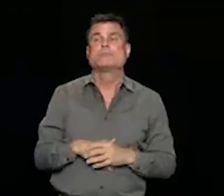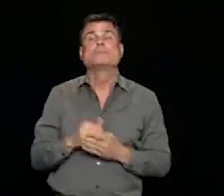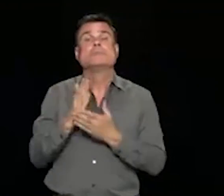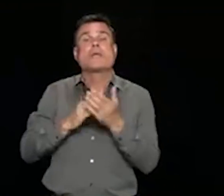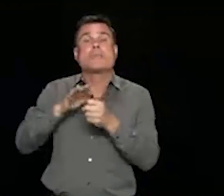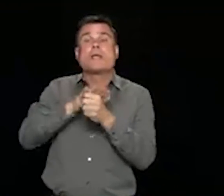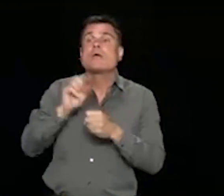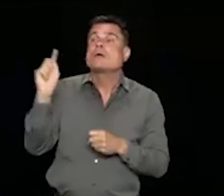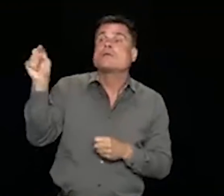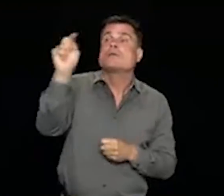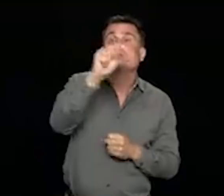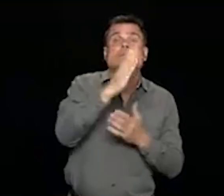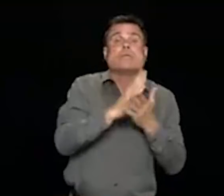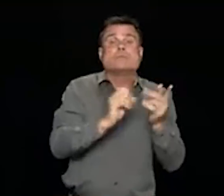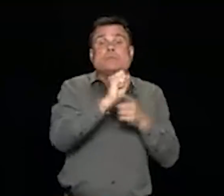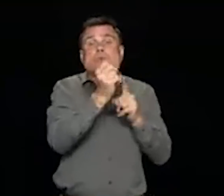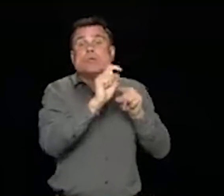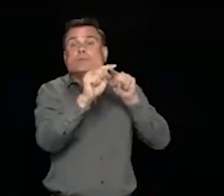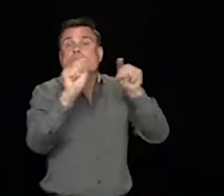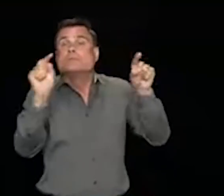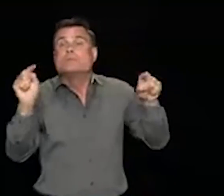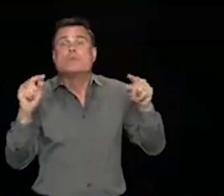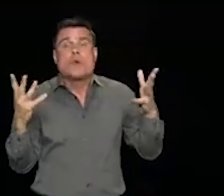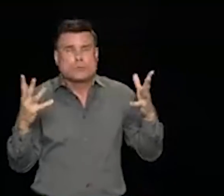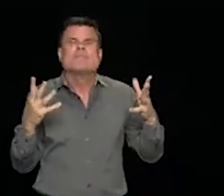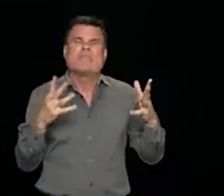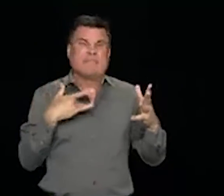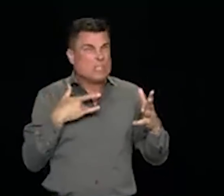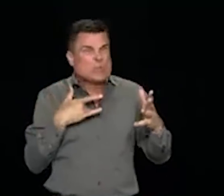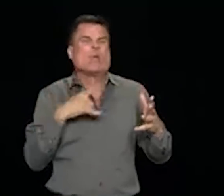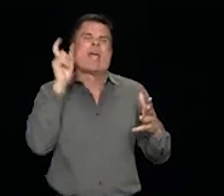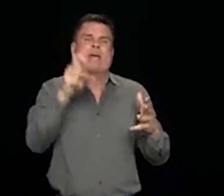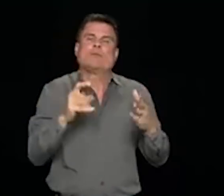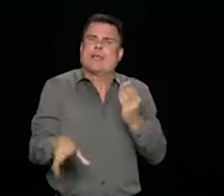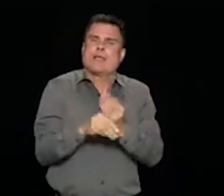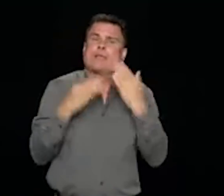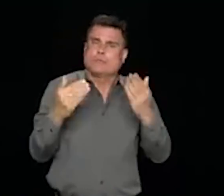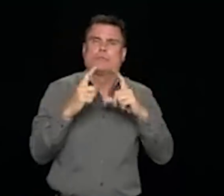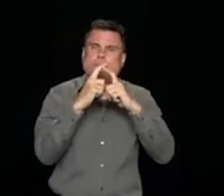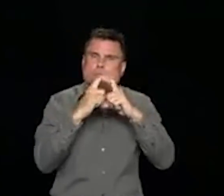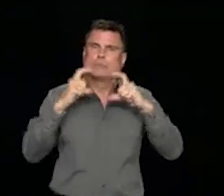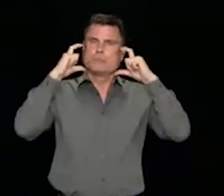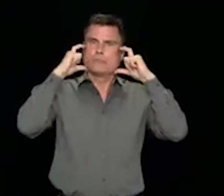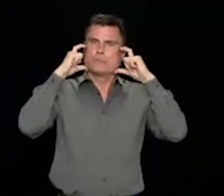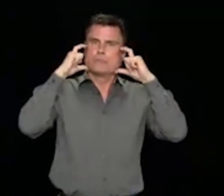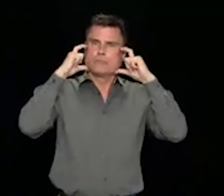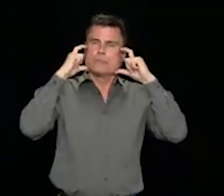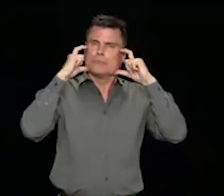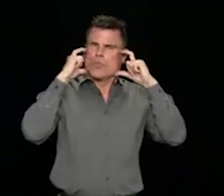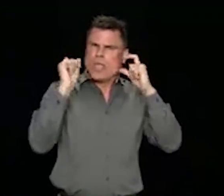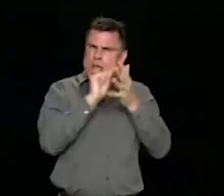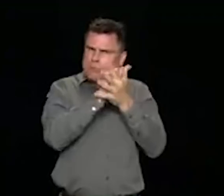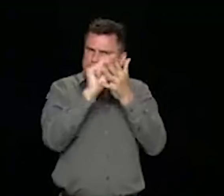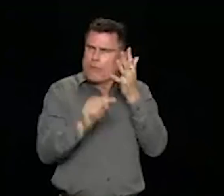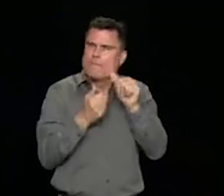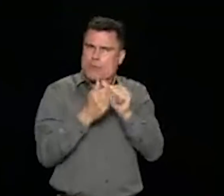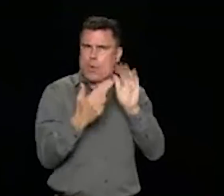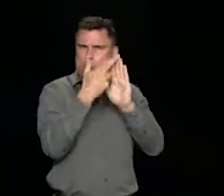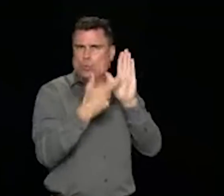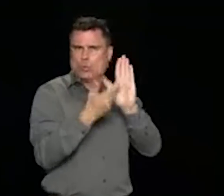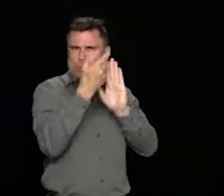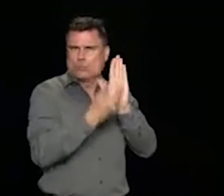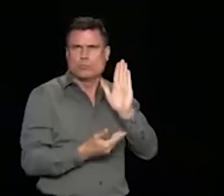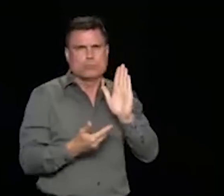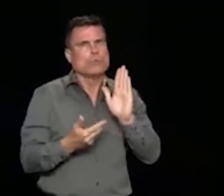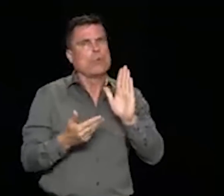are with helps us make sure that we can continue that public health activity to keep our communities safe.